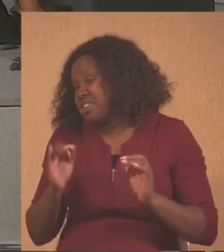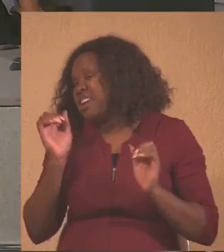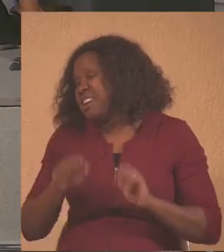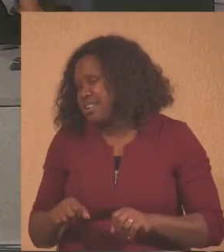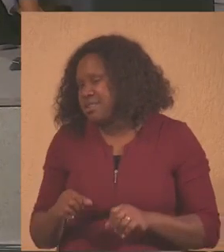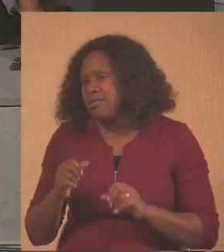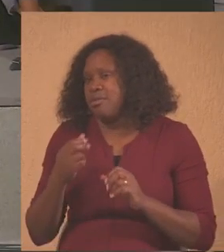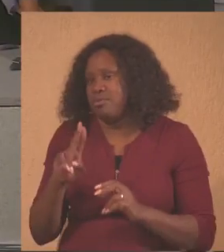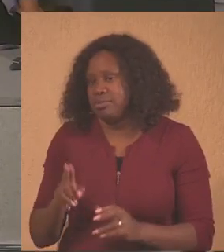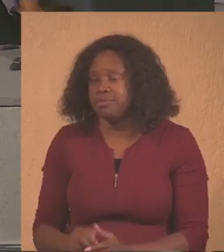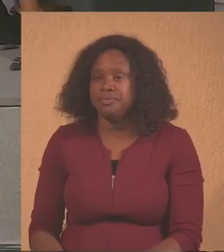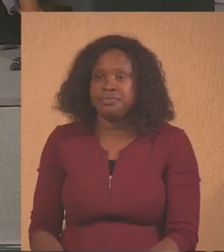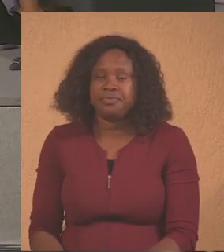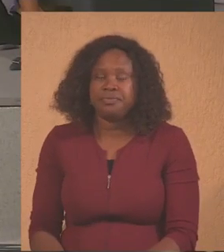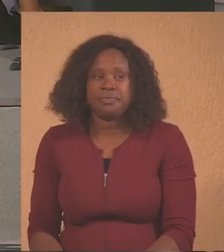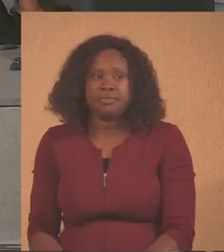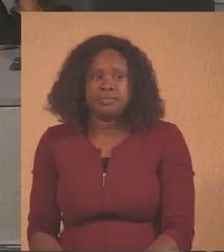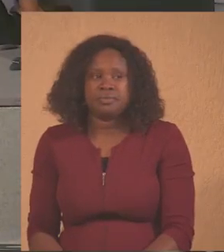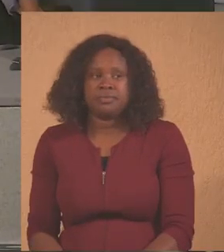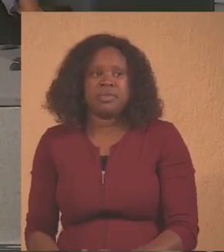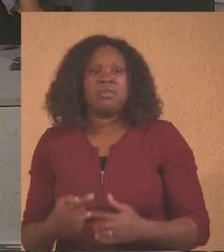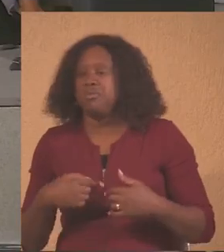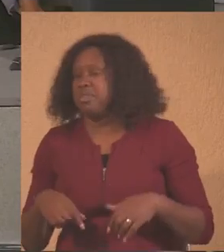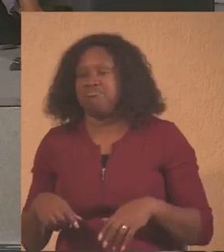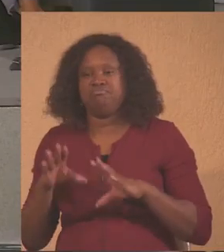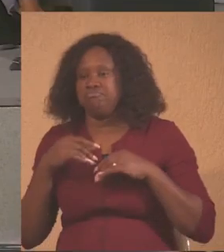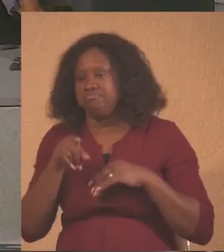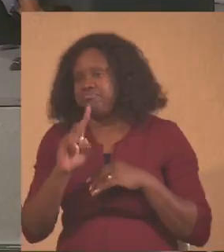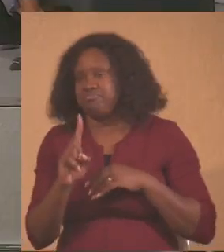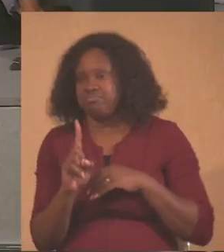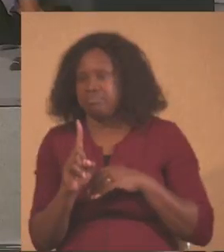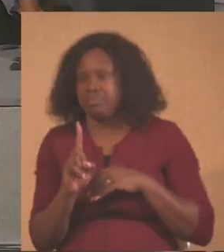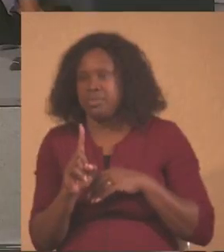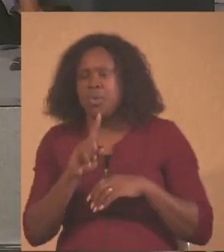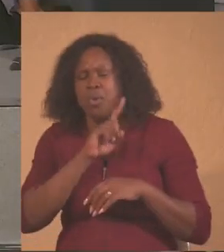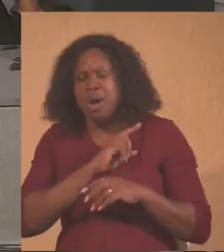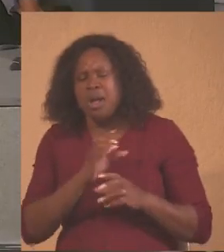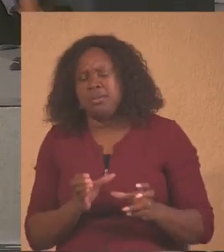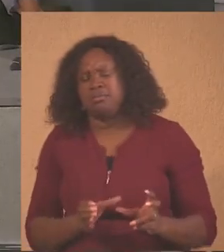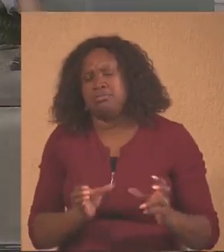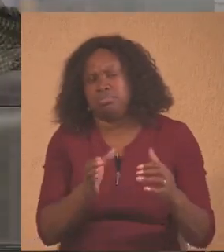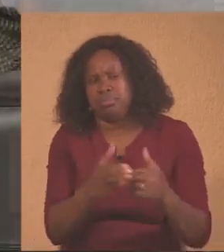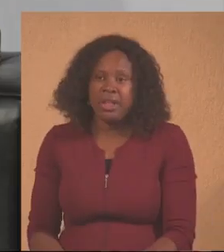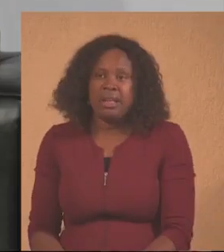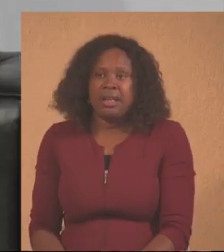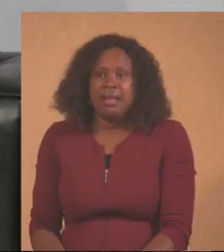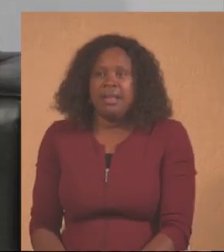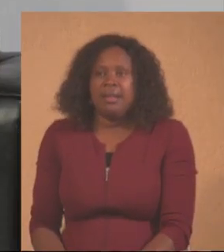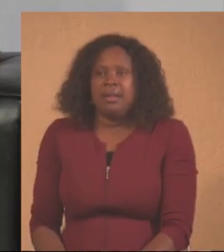We do not promote that. The reason for quarantine, I repeatedly say,